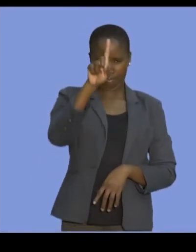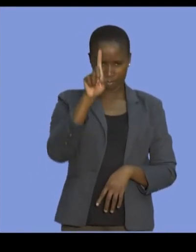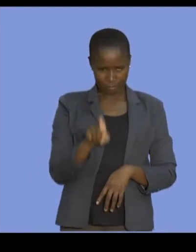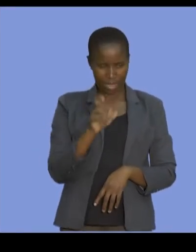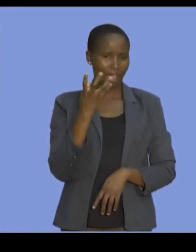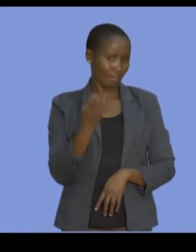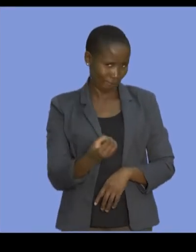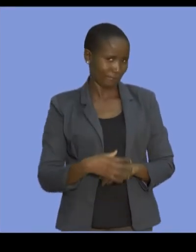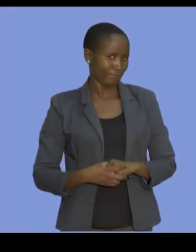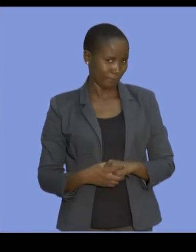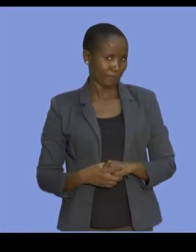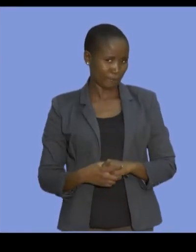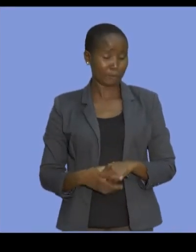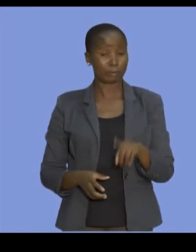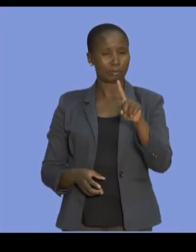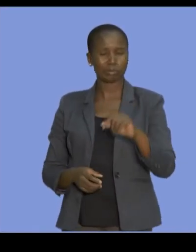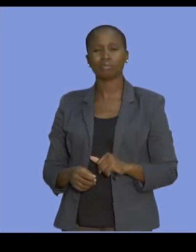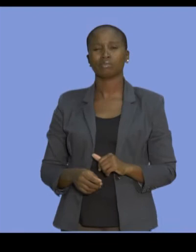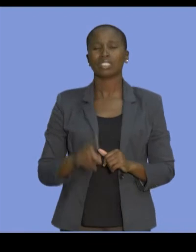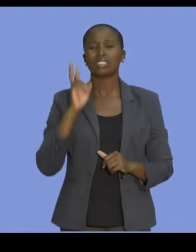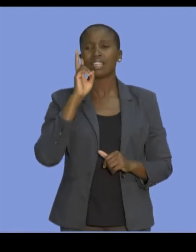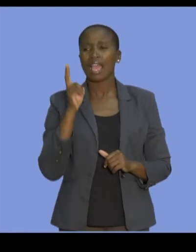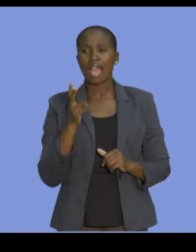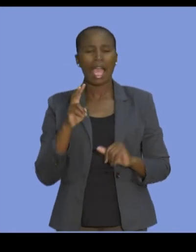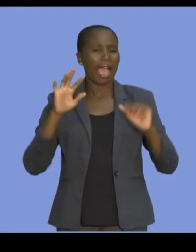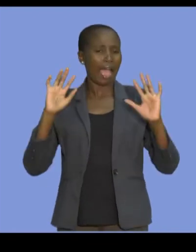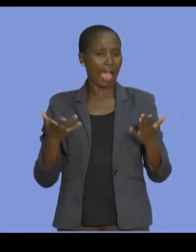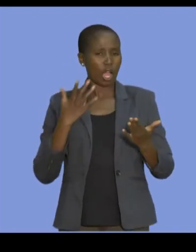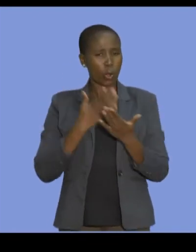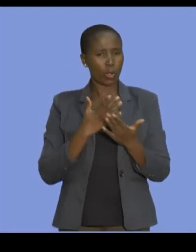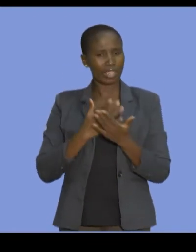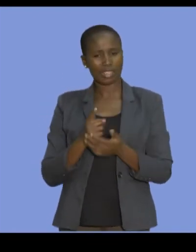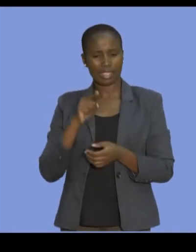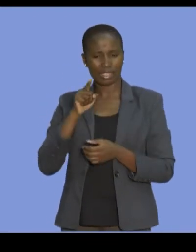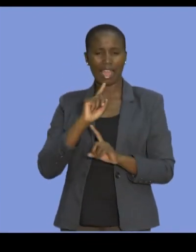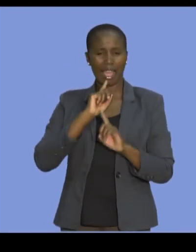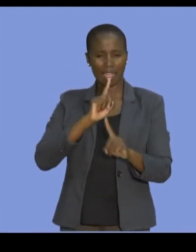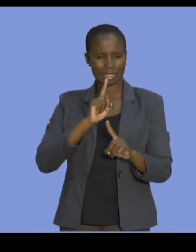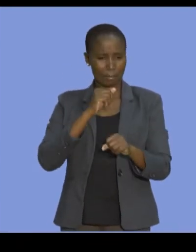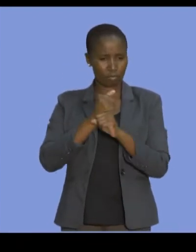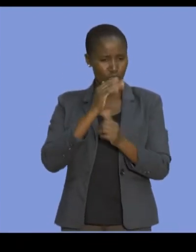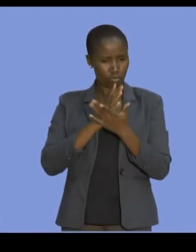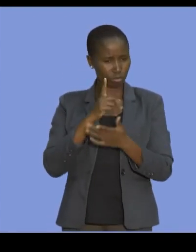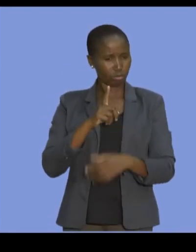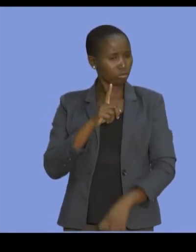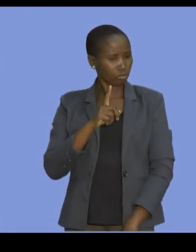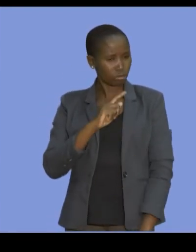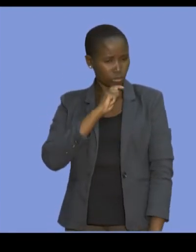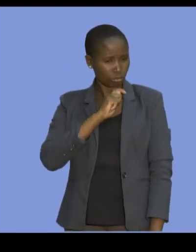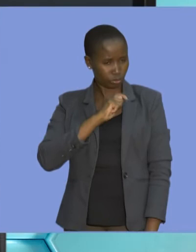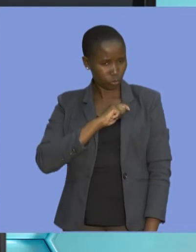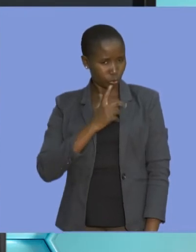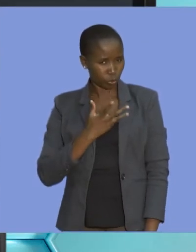How can we improve the accuracy of this answer? How can we improve the accuracy of this answer?